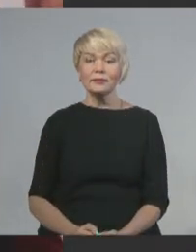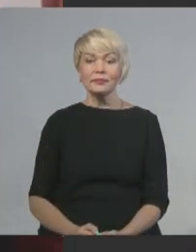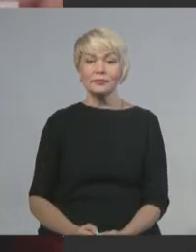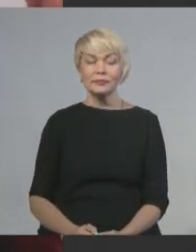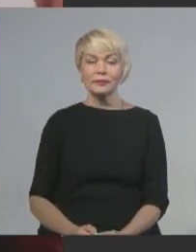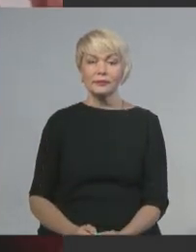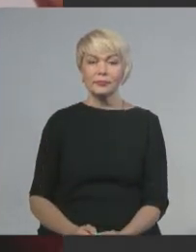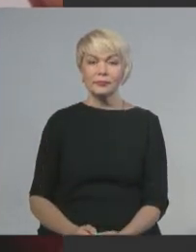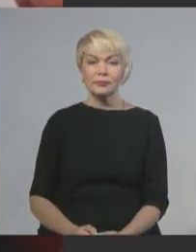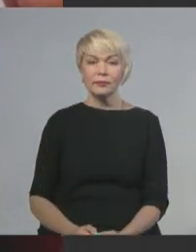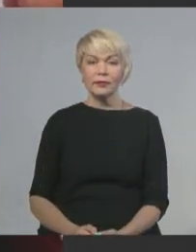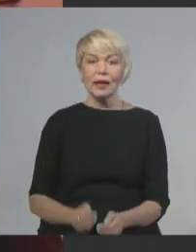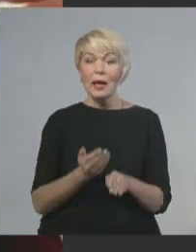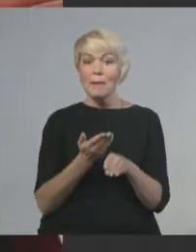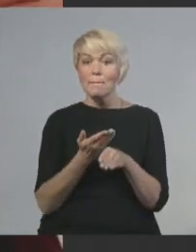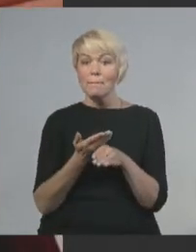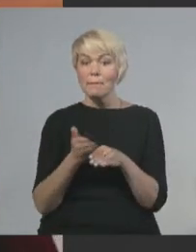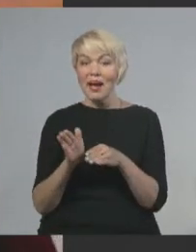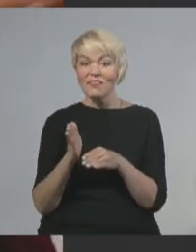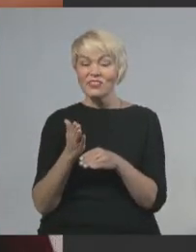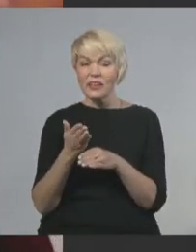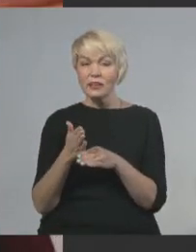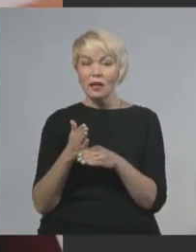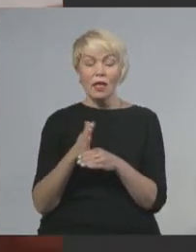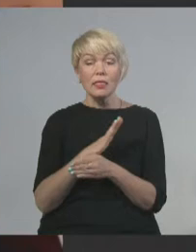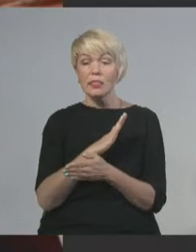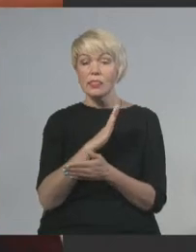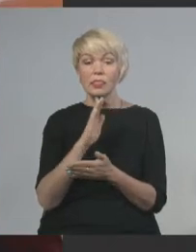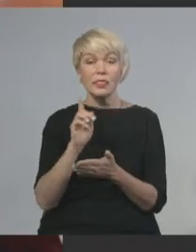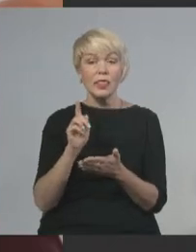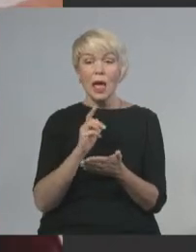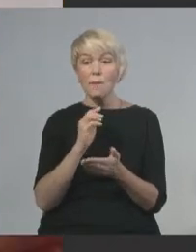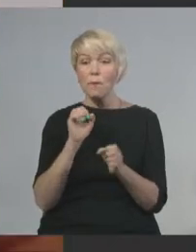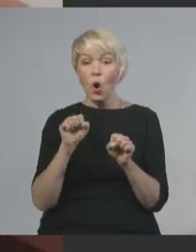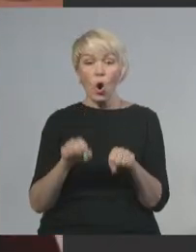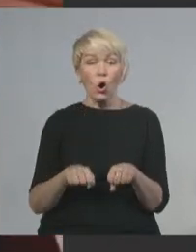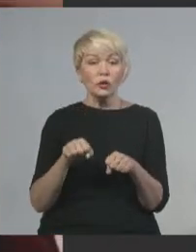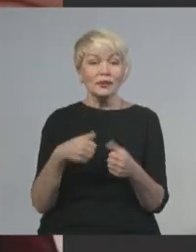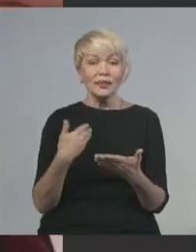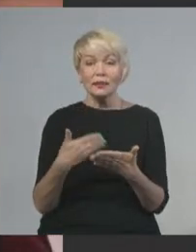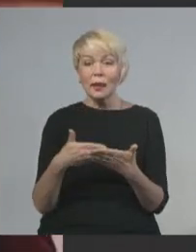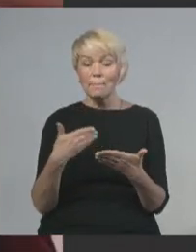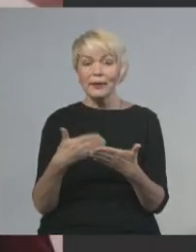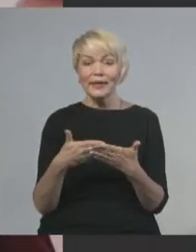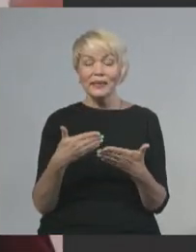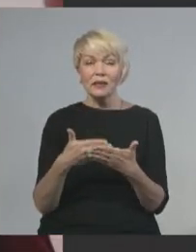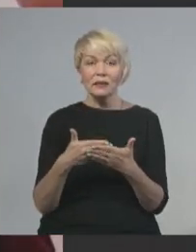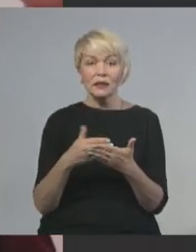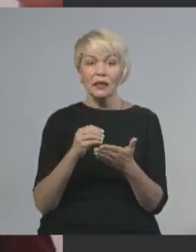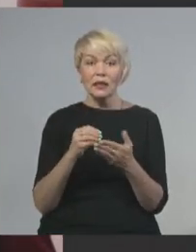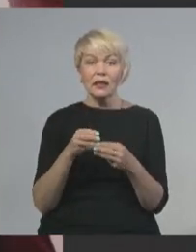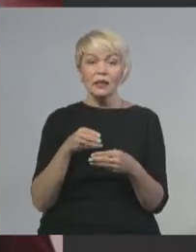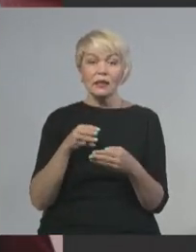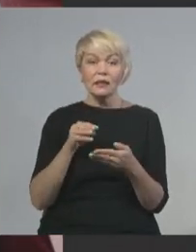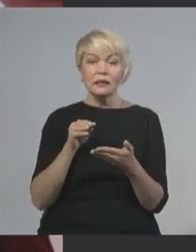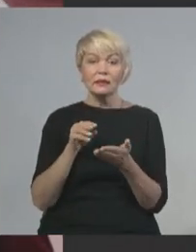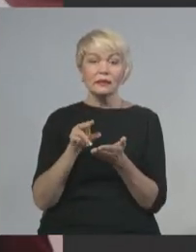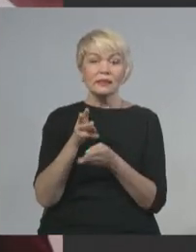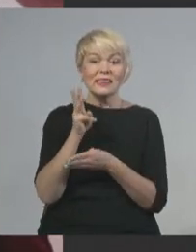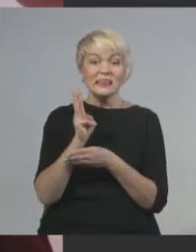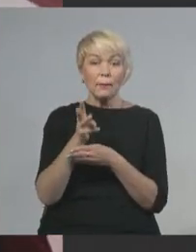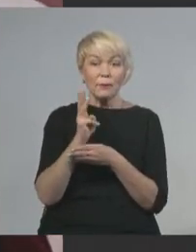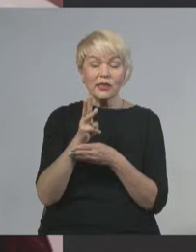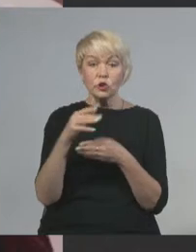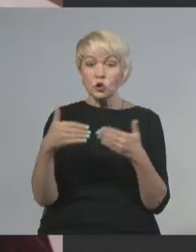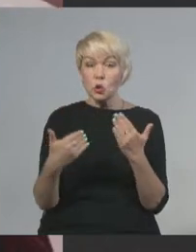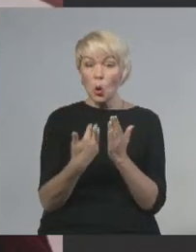dig deep in our archive to find programs that could fit to what people were expecting to to to